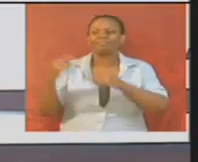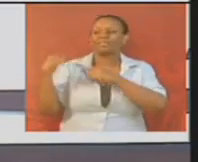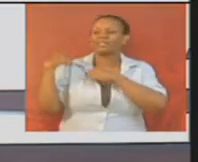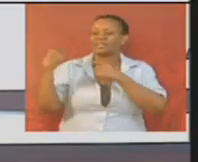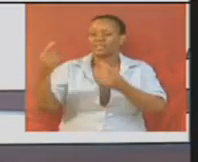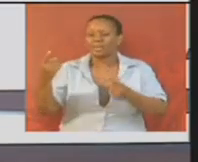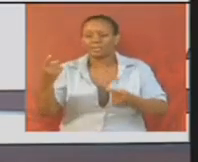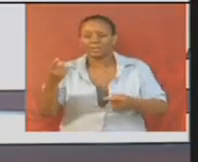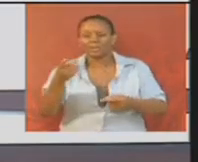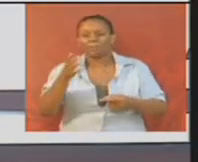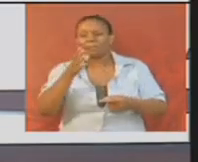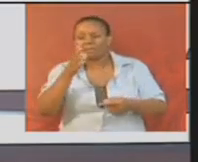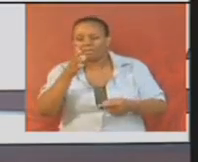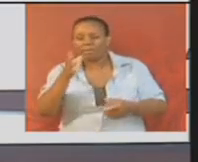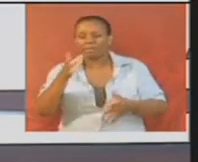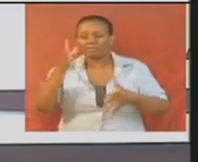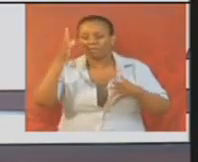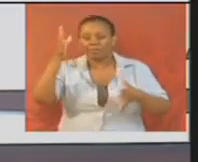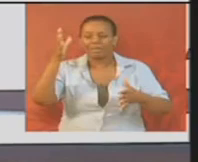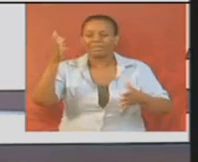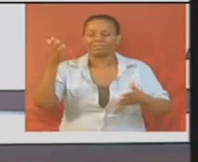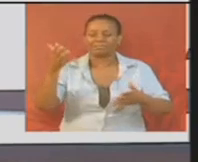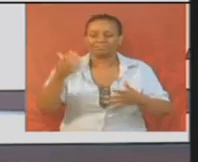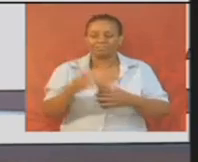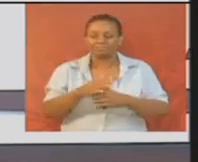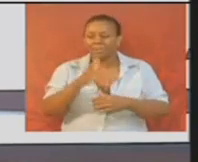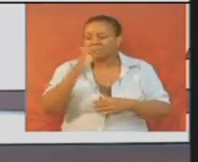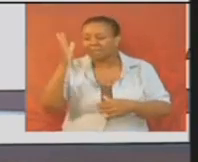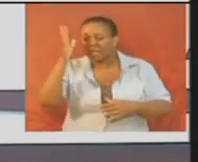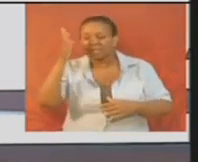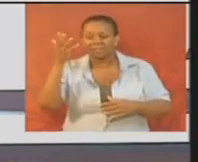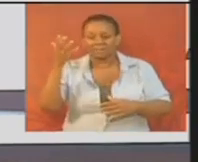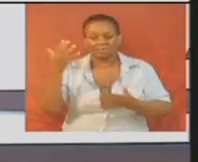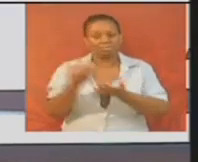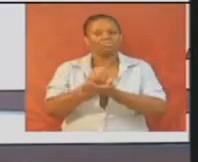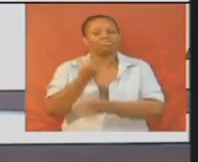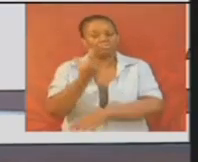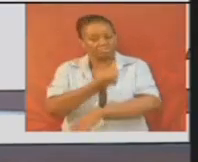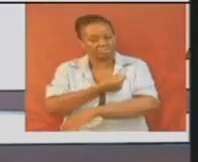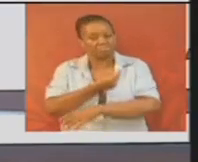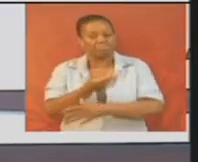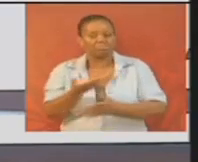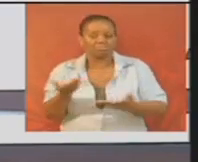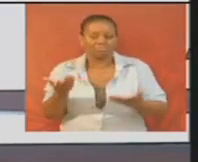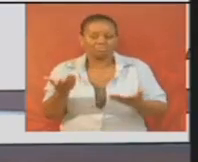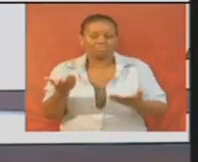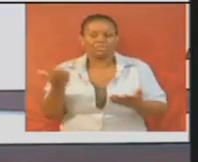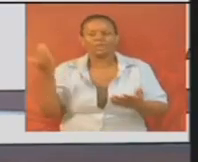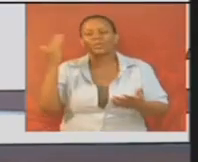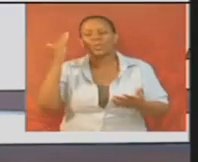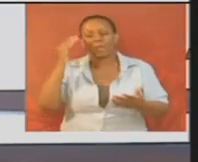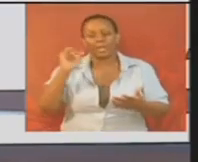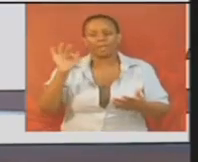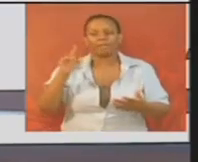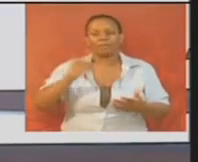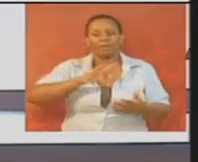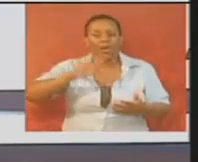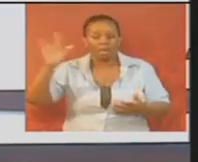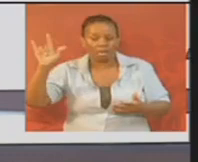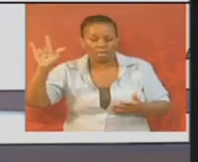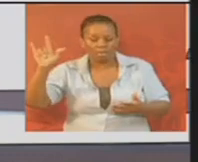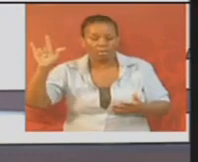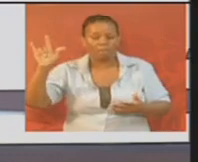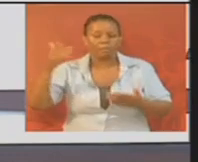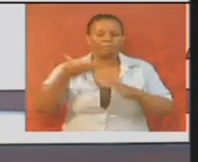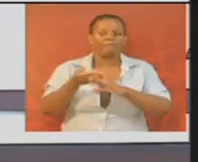vaccines. We also know that some vaccines are required for travel, example, yellow fever, all in